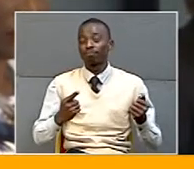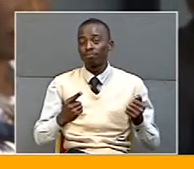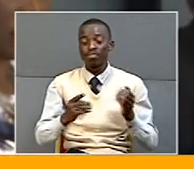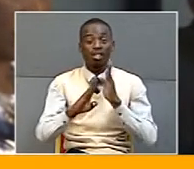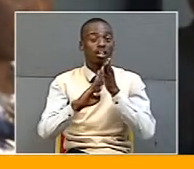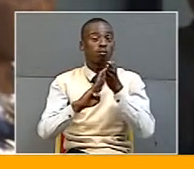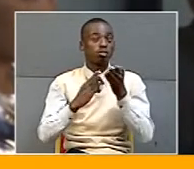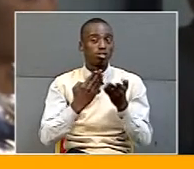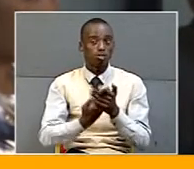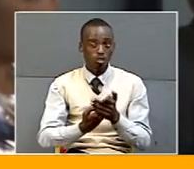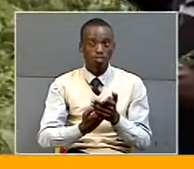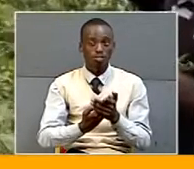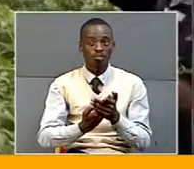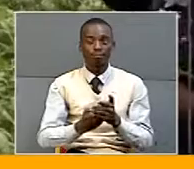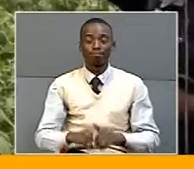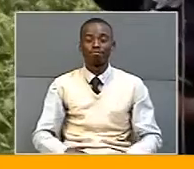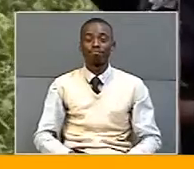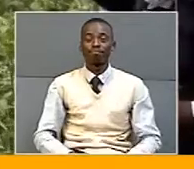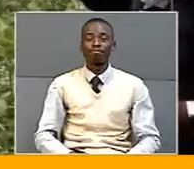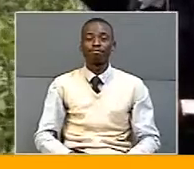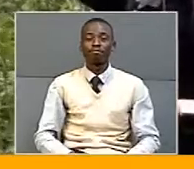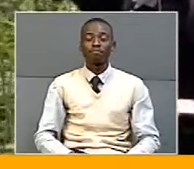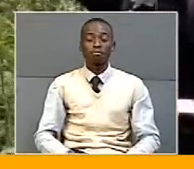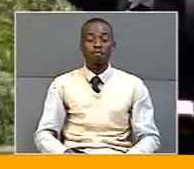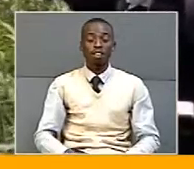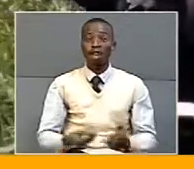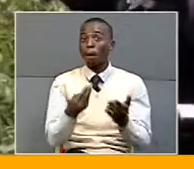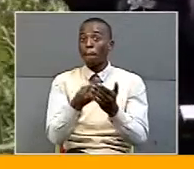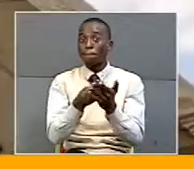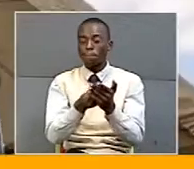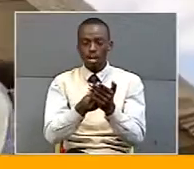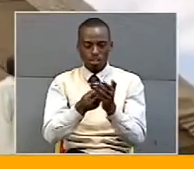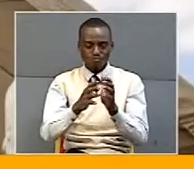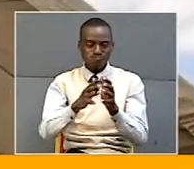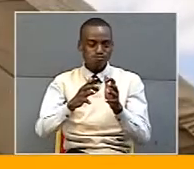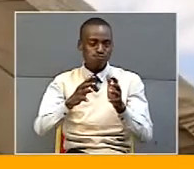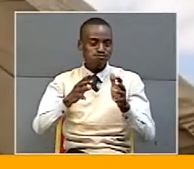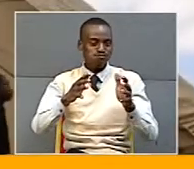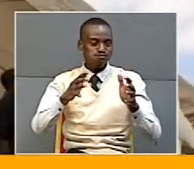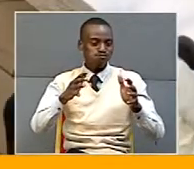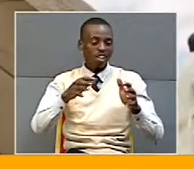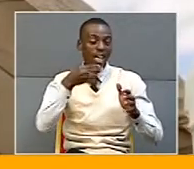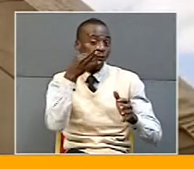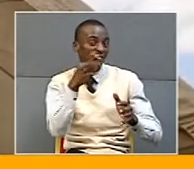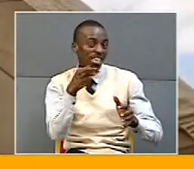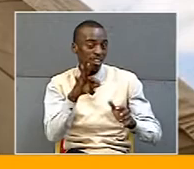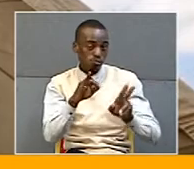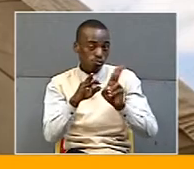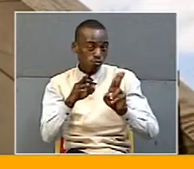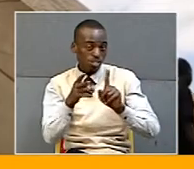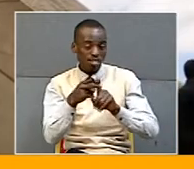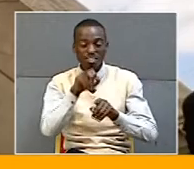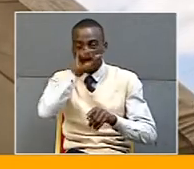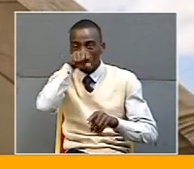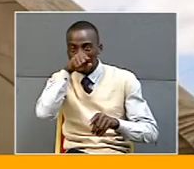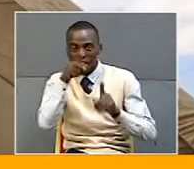wither and not get. The funds will cater for expansion of existing vegetable production unit, the